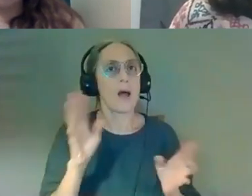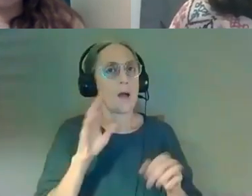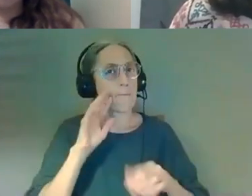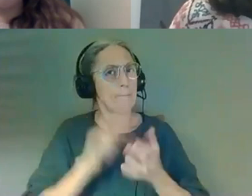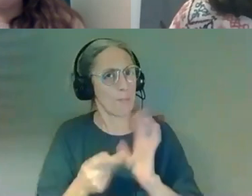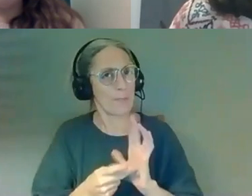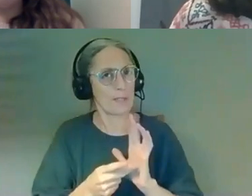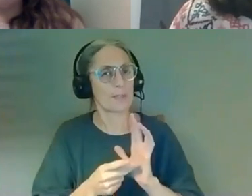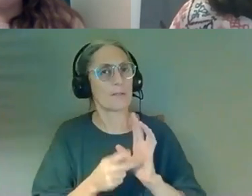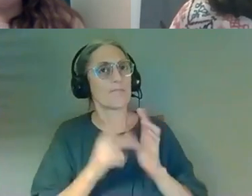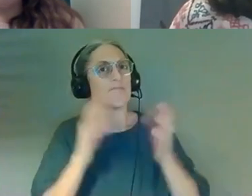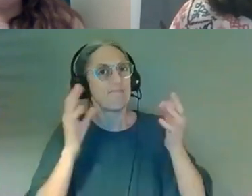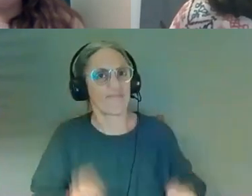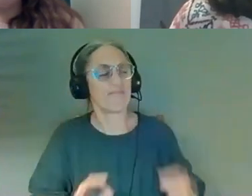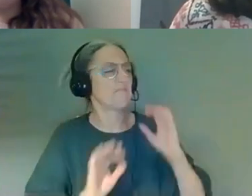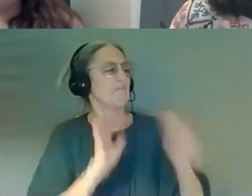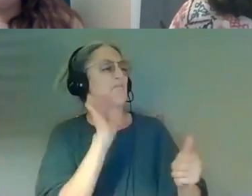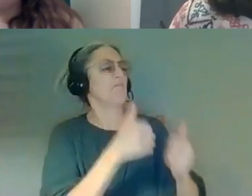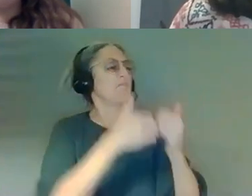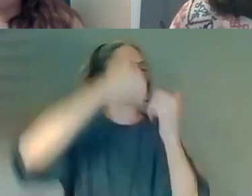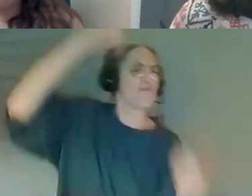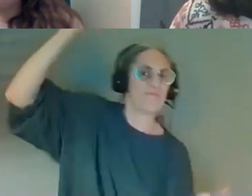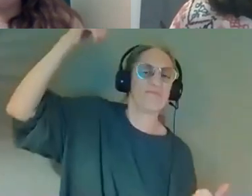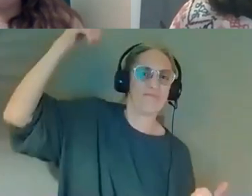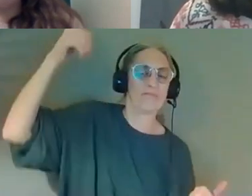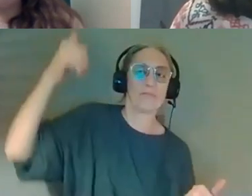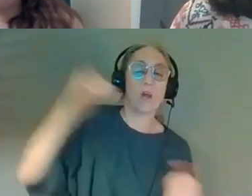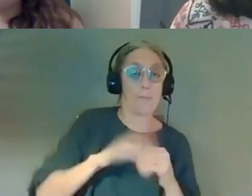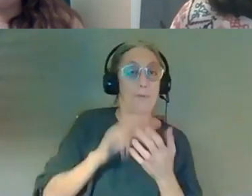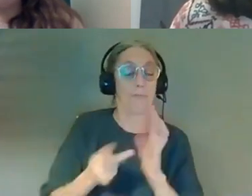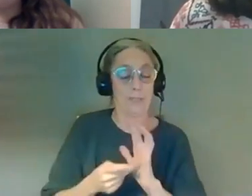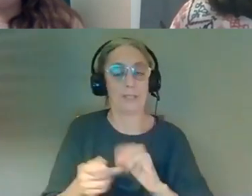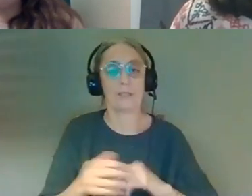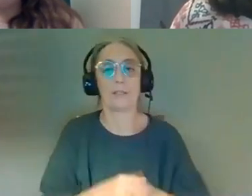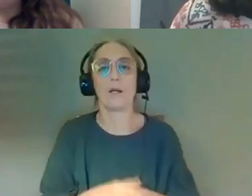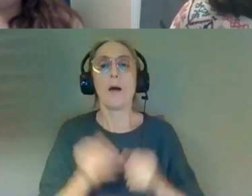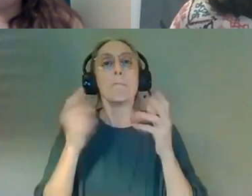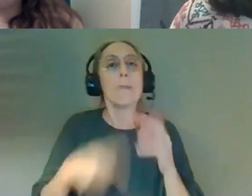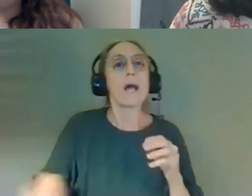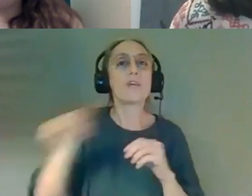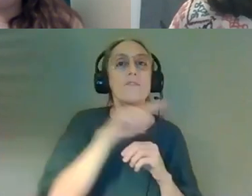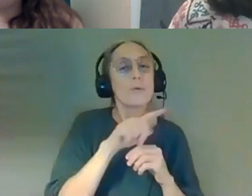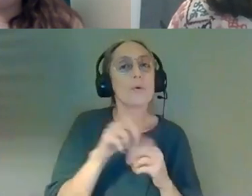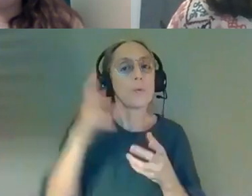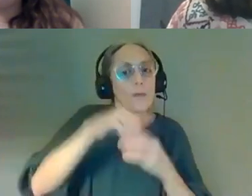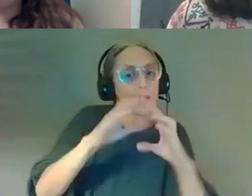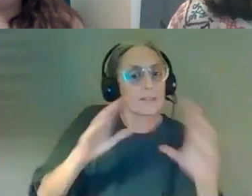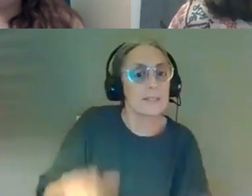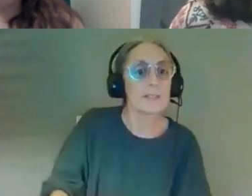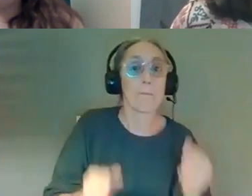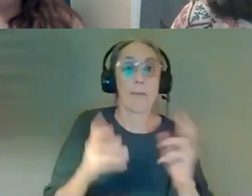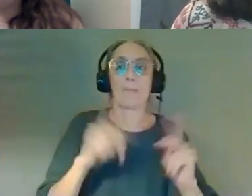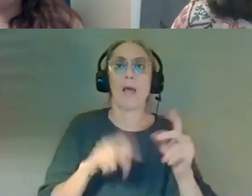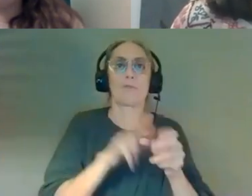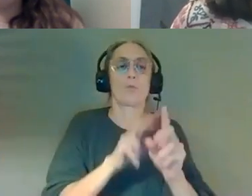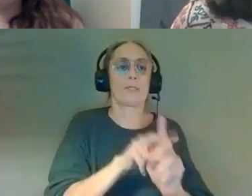I respect the fact that both of you are working within the system, but I think a lot of us have had to work outside of it to circumvent the lack that we see from